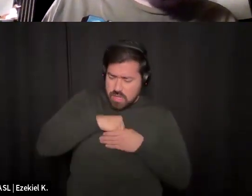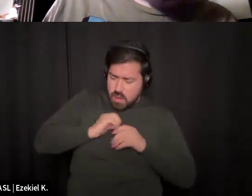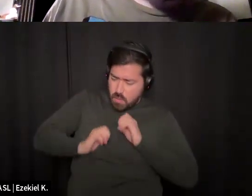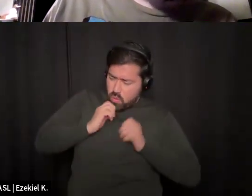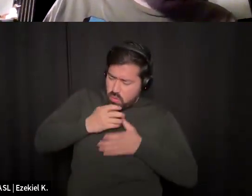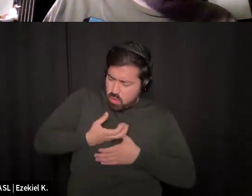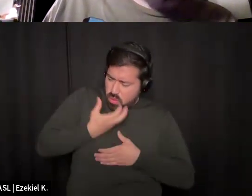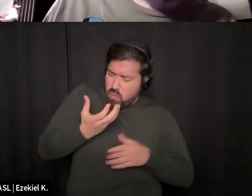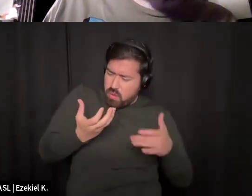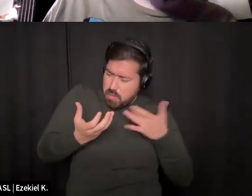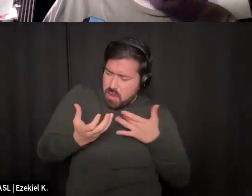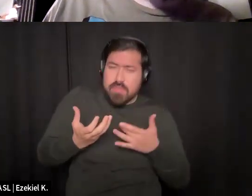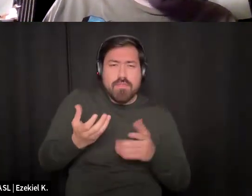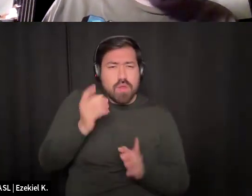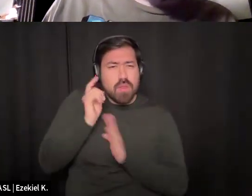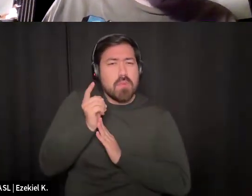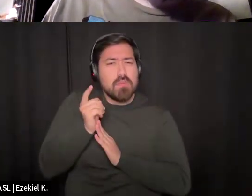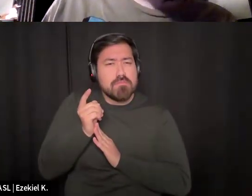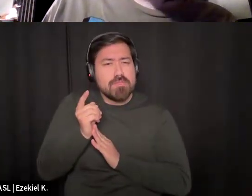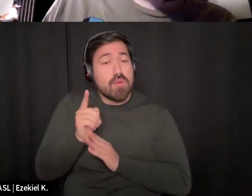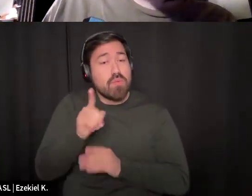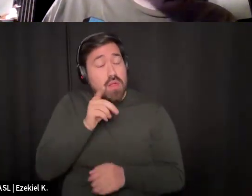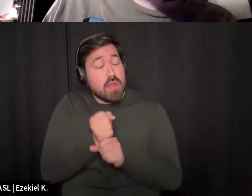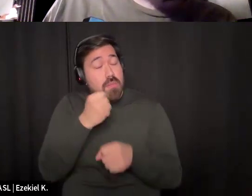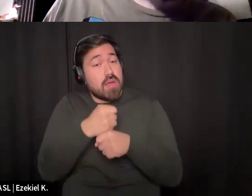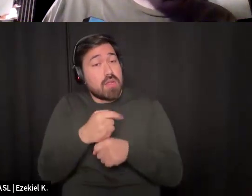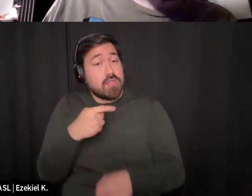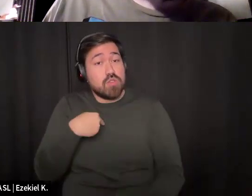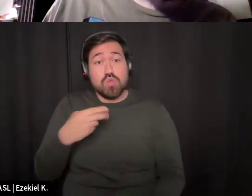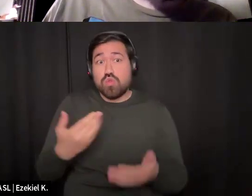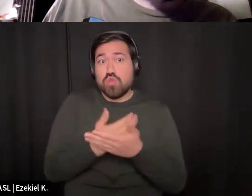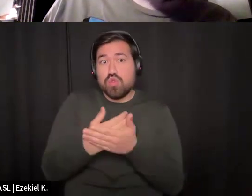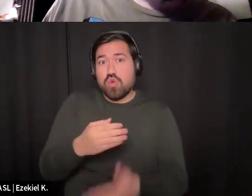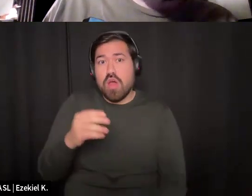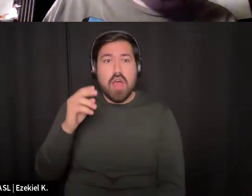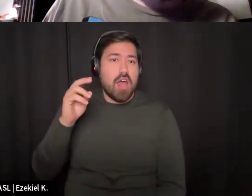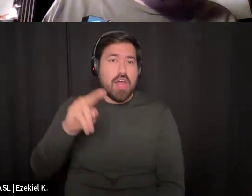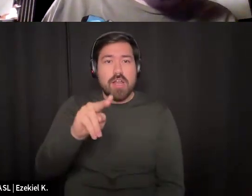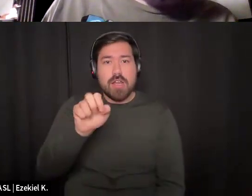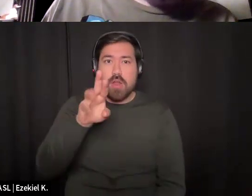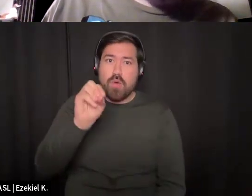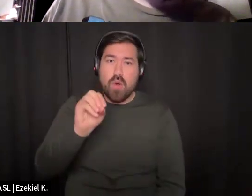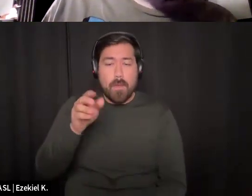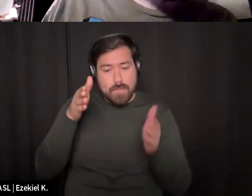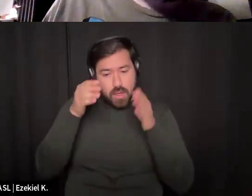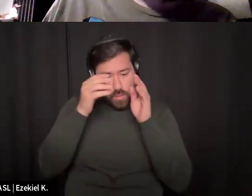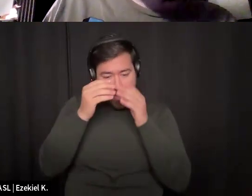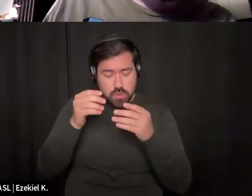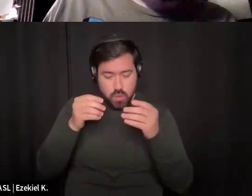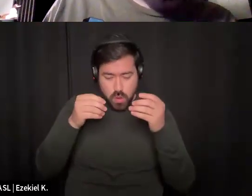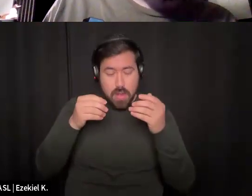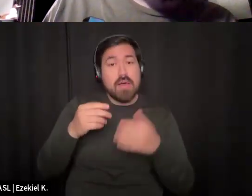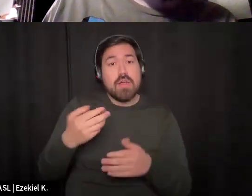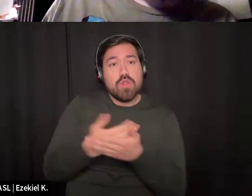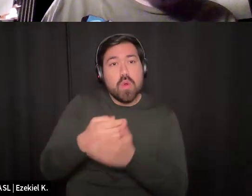What am I feeling? Which creates new neural pathways for us, right? And is such a beautiful